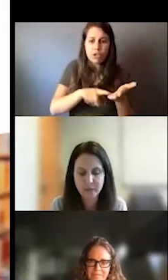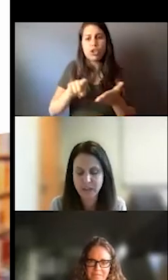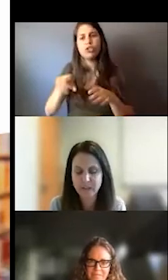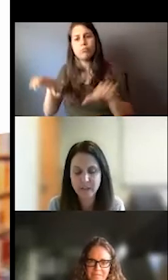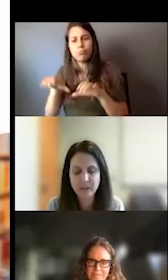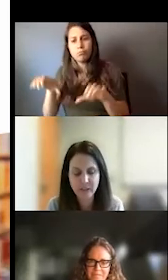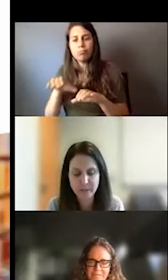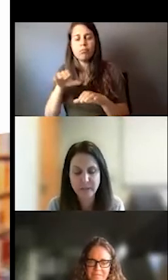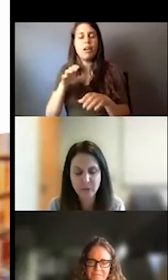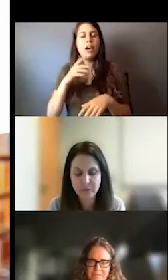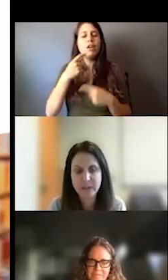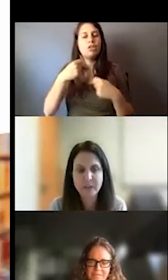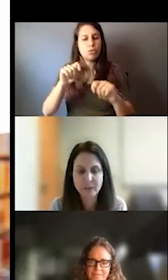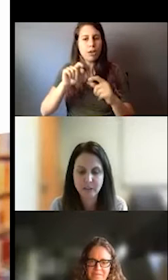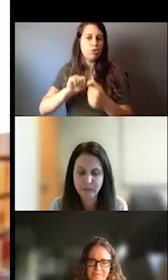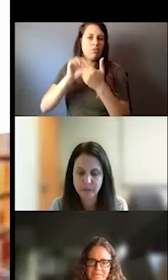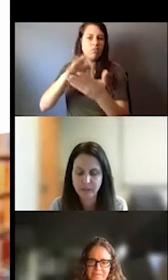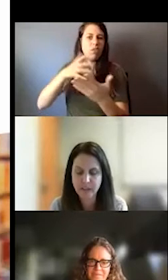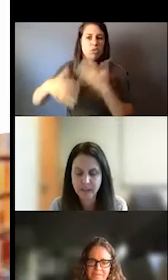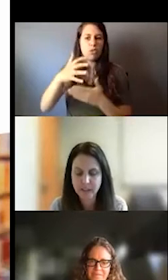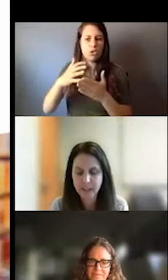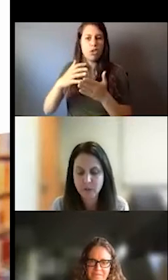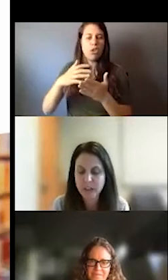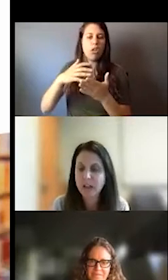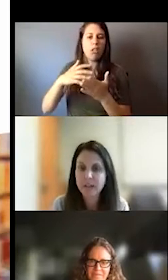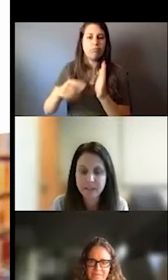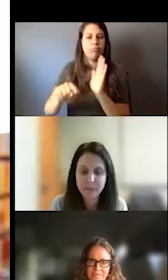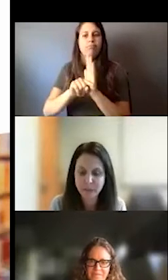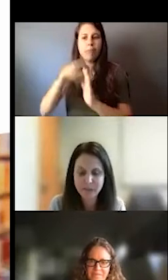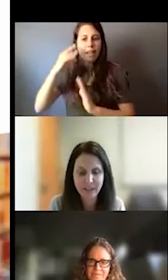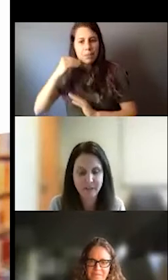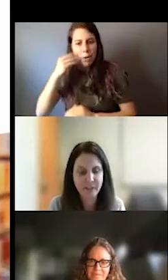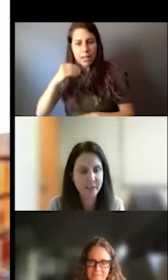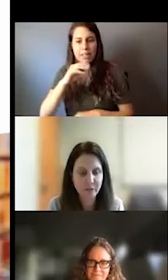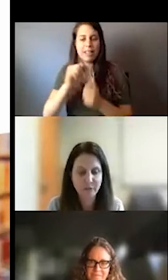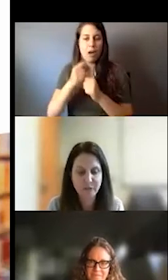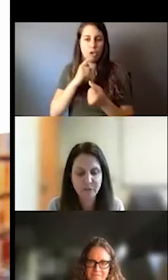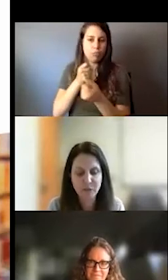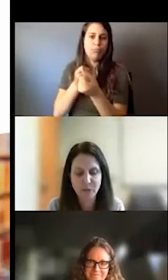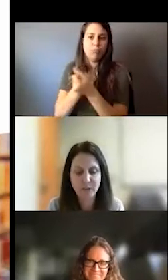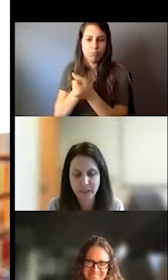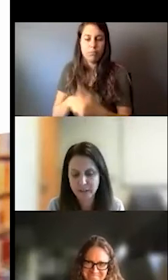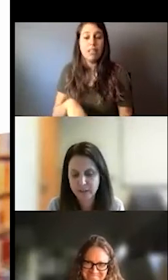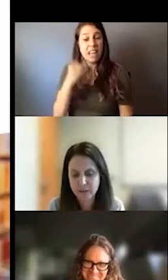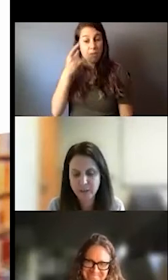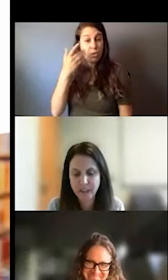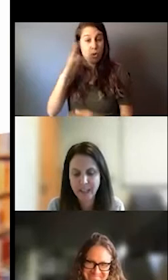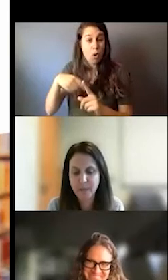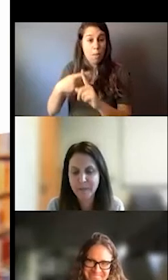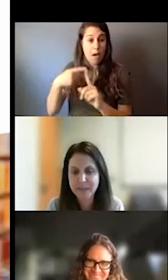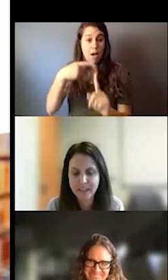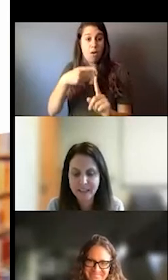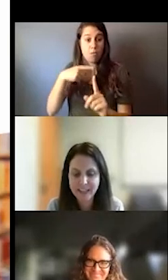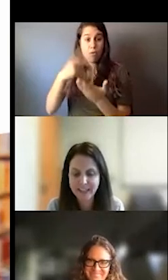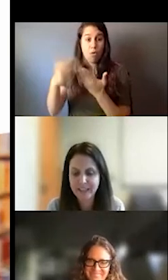healthcare strategies to address social adversity. If you aren't already familiar with SIREN, it's a terrific resource, and I encourage you to check out